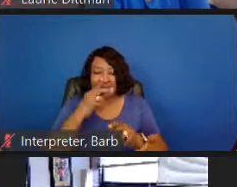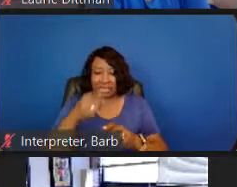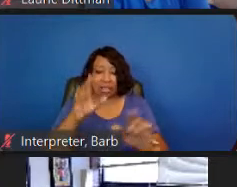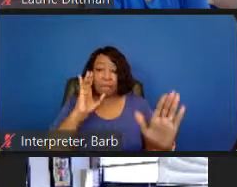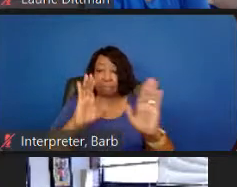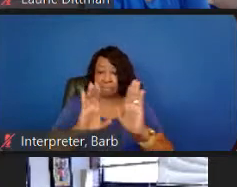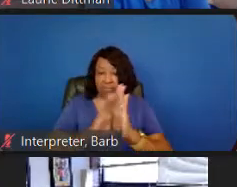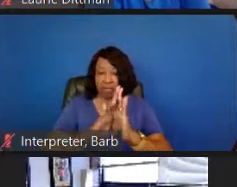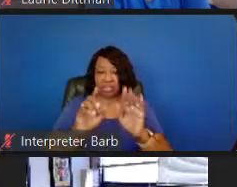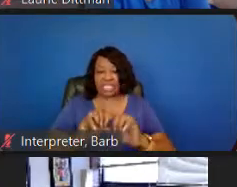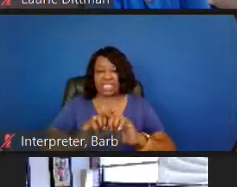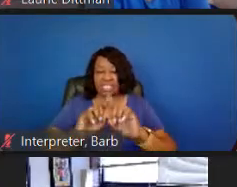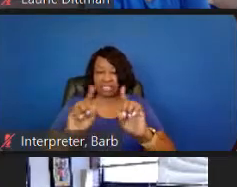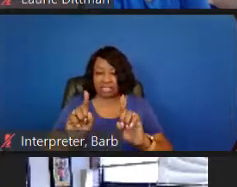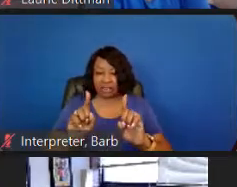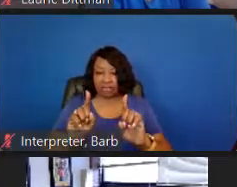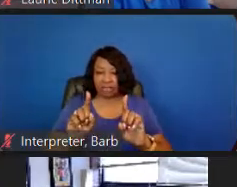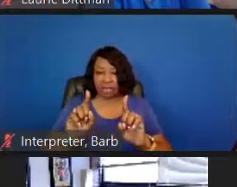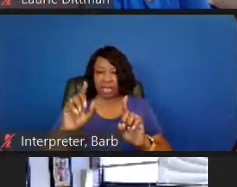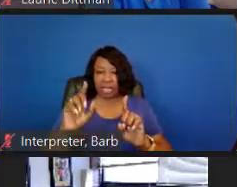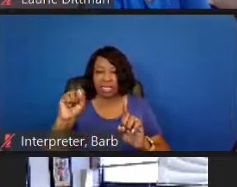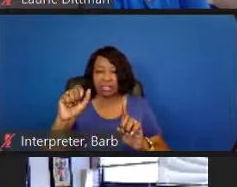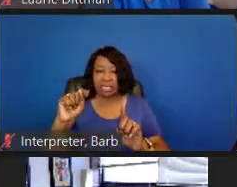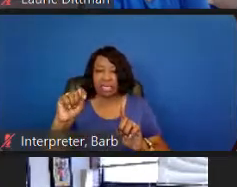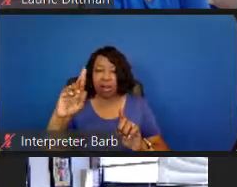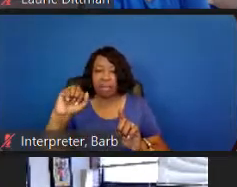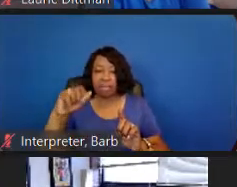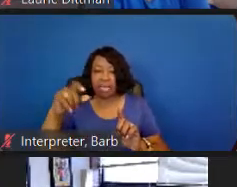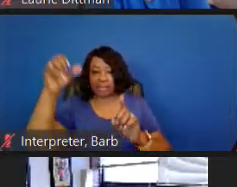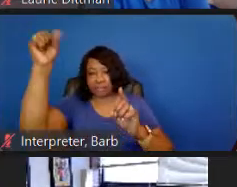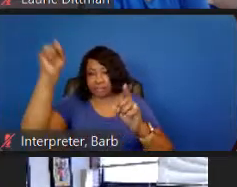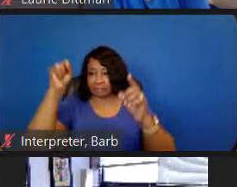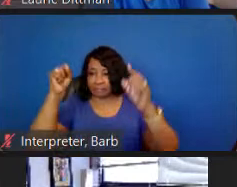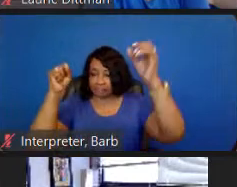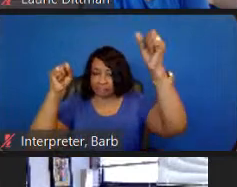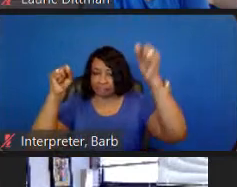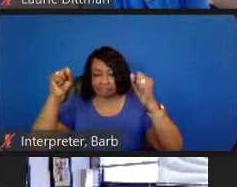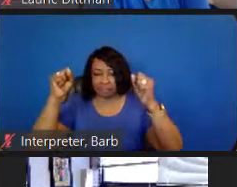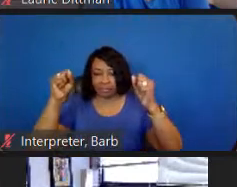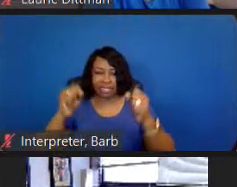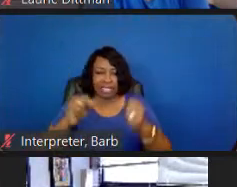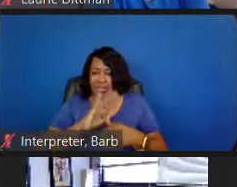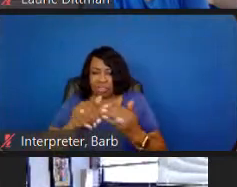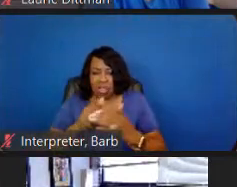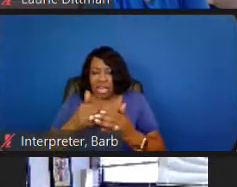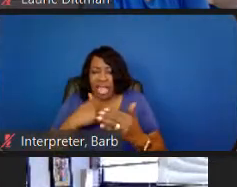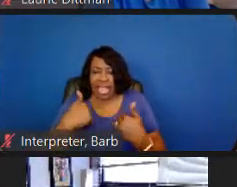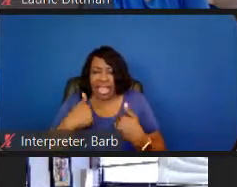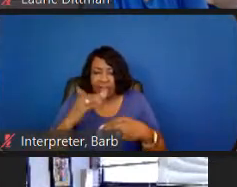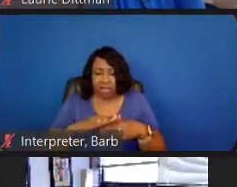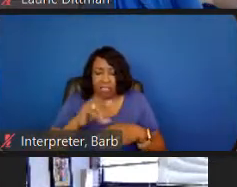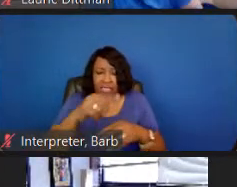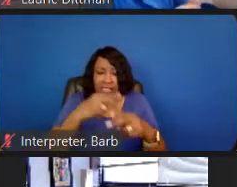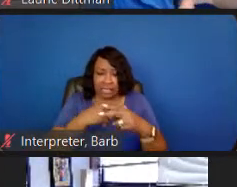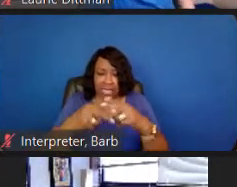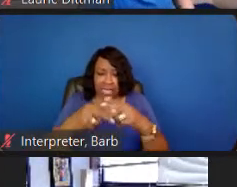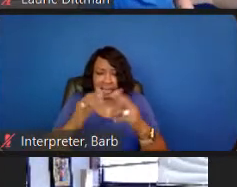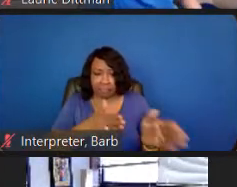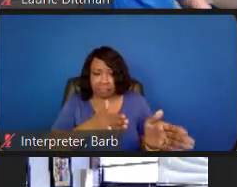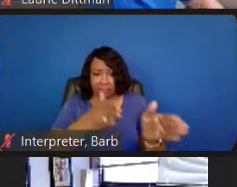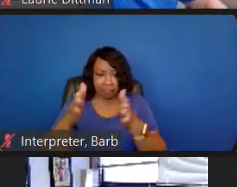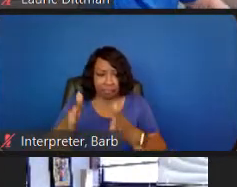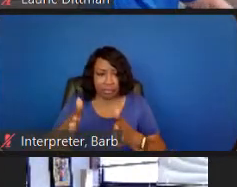the different grab straps and so on. It's about all I have on this slide. Move on to the